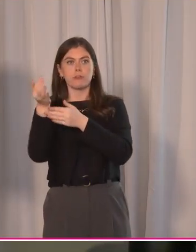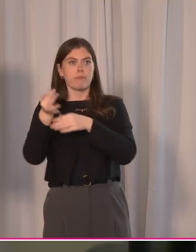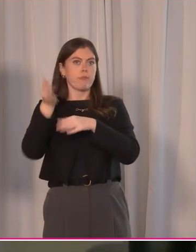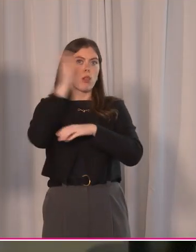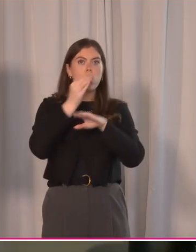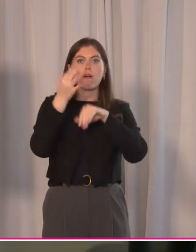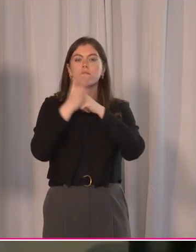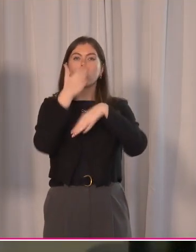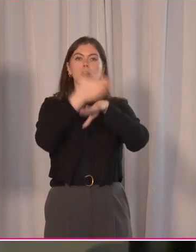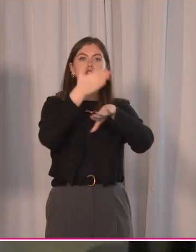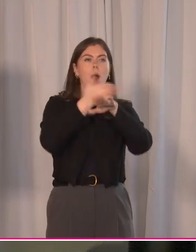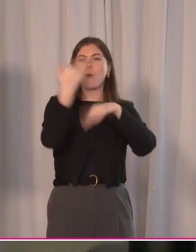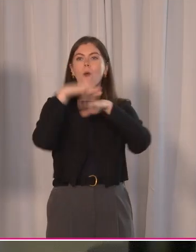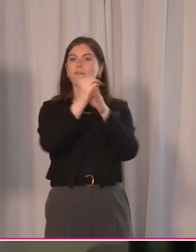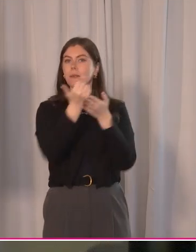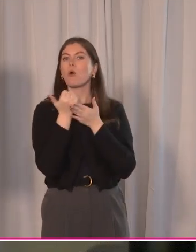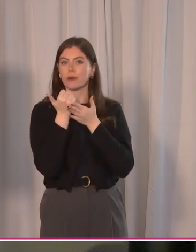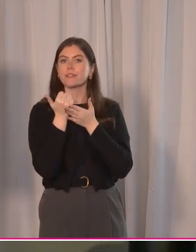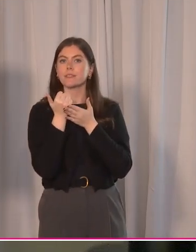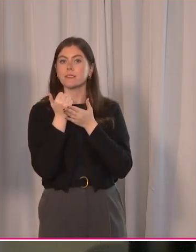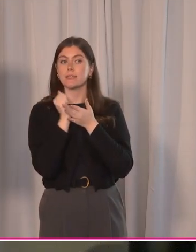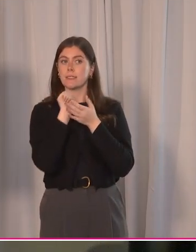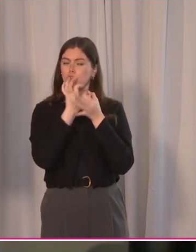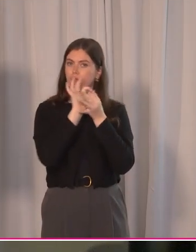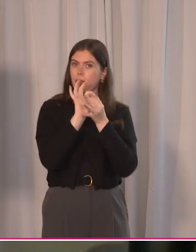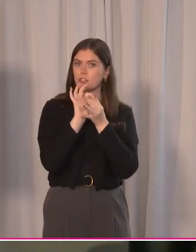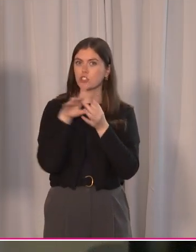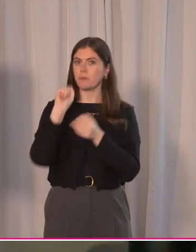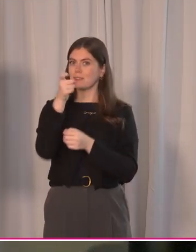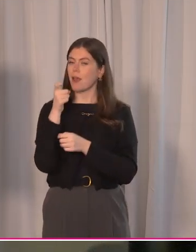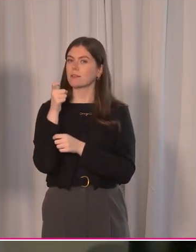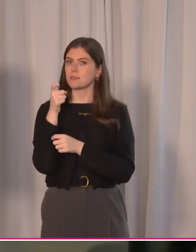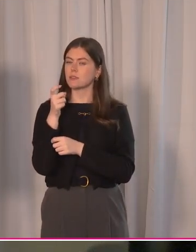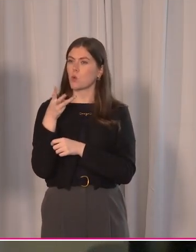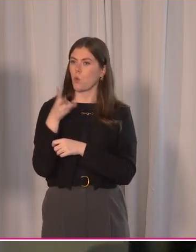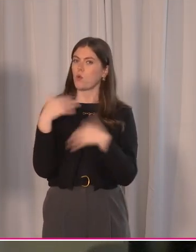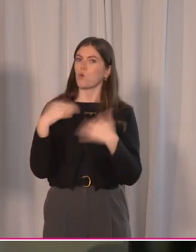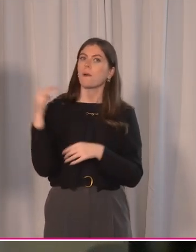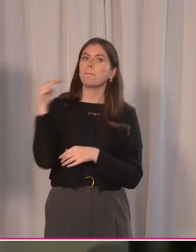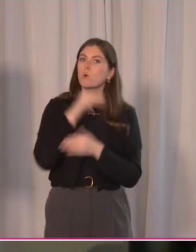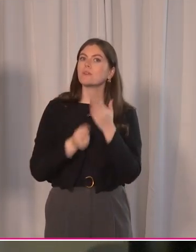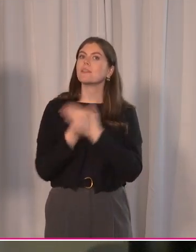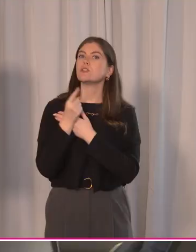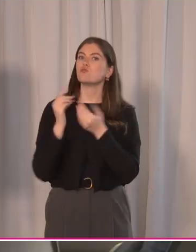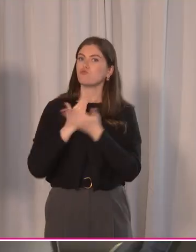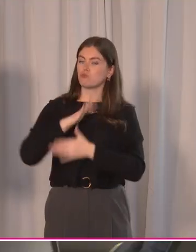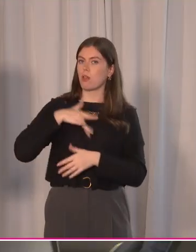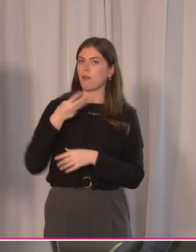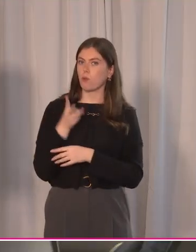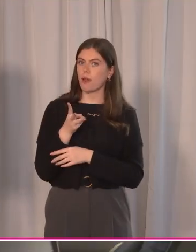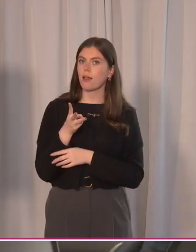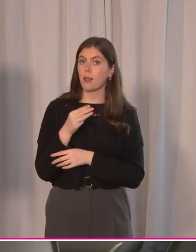their supports are, that relationships and sex is going to be an important issue for them, and that